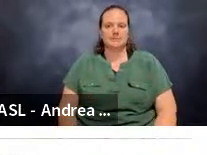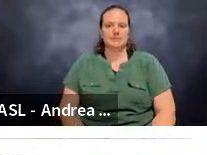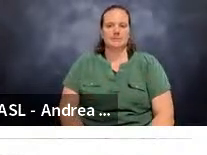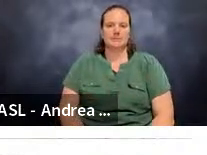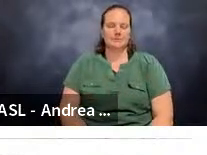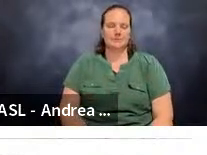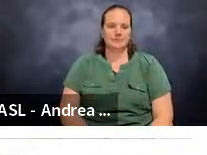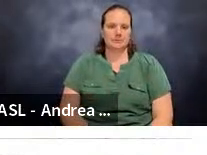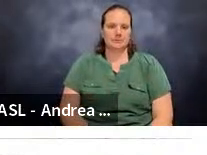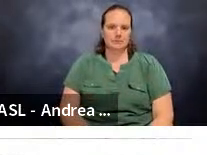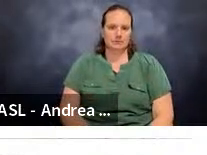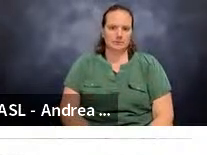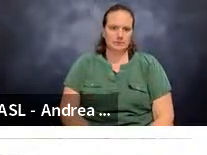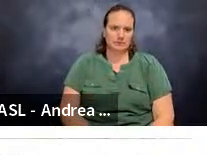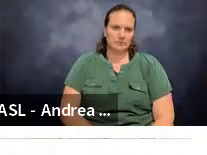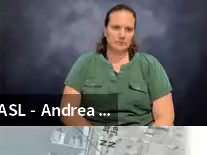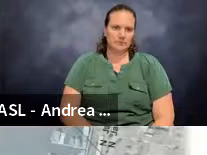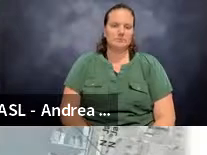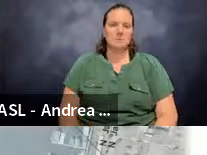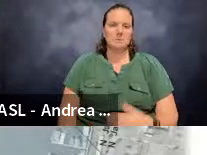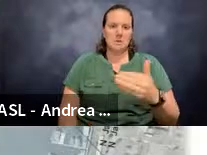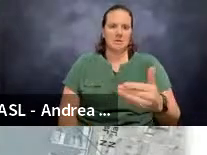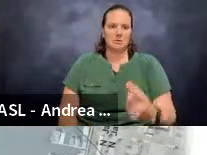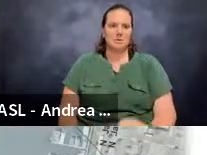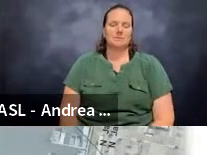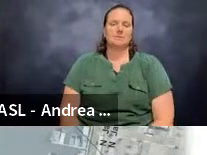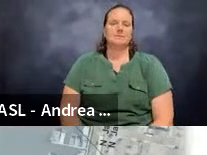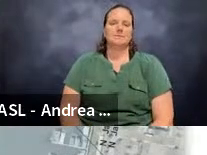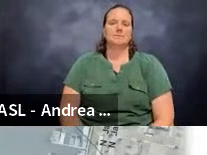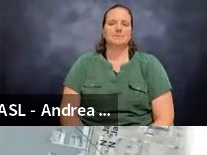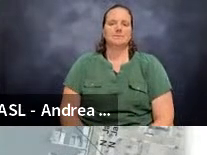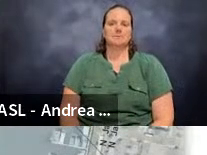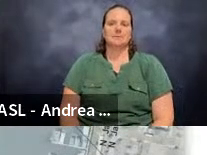Let's go to the next slide.